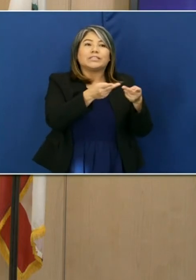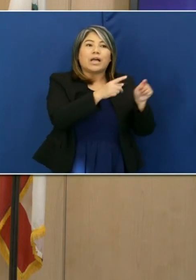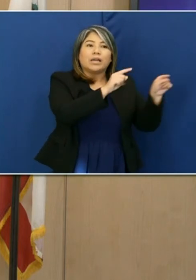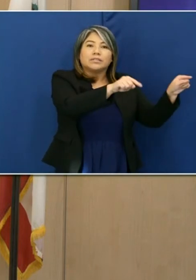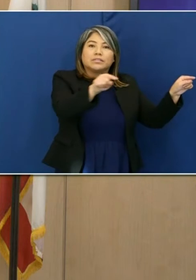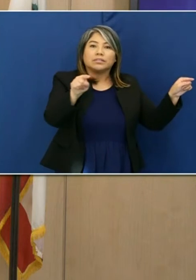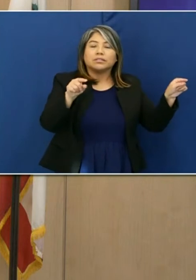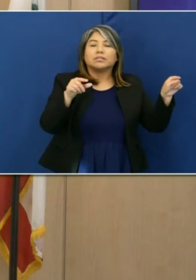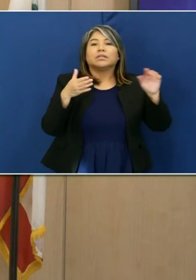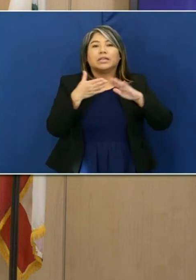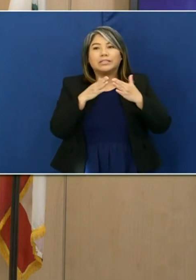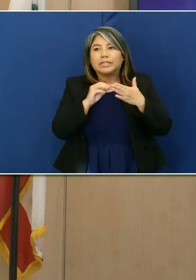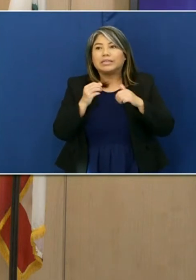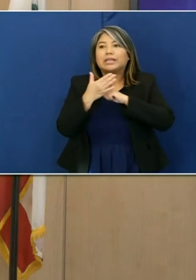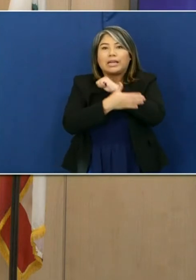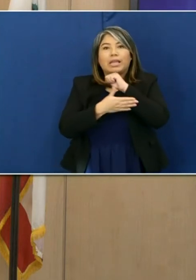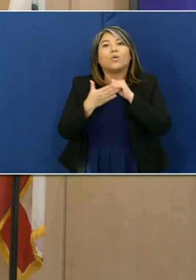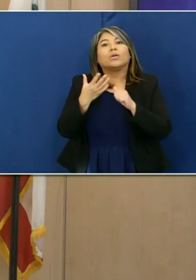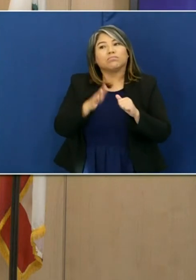cities and throughout the county.